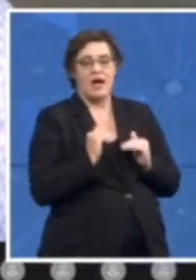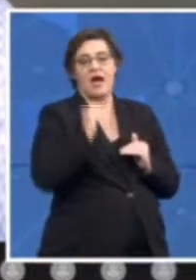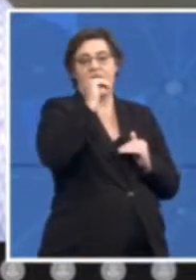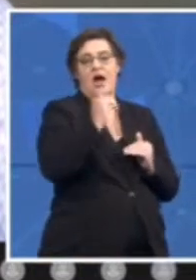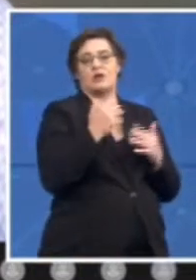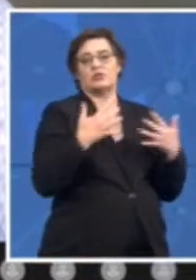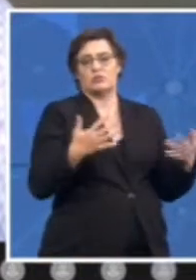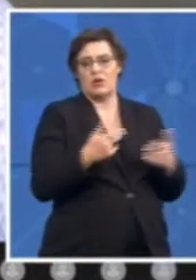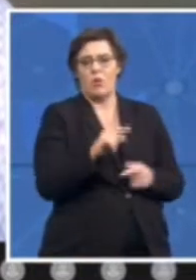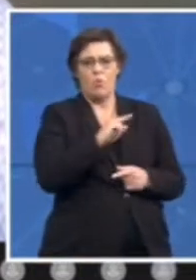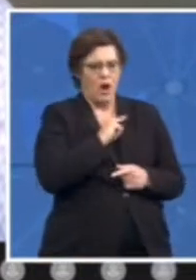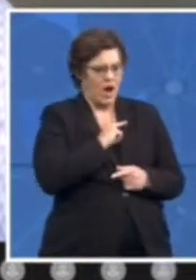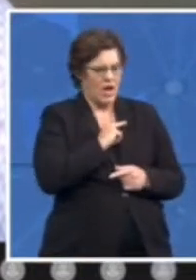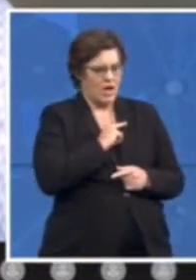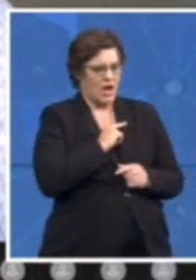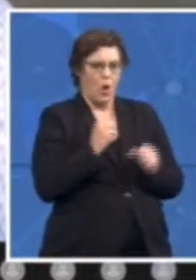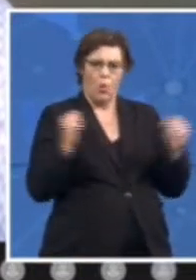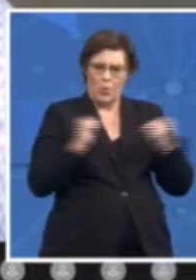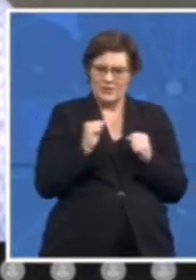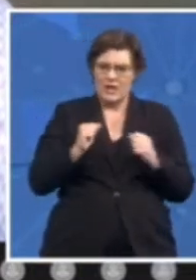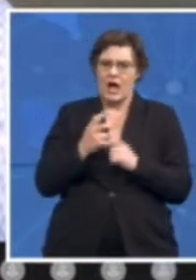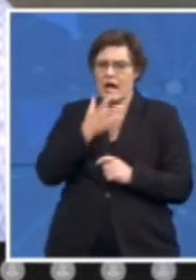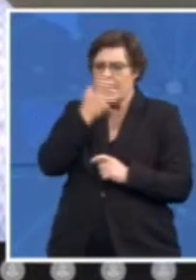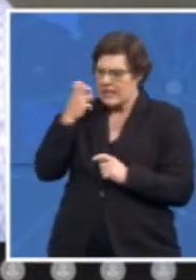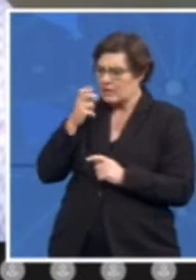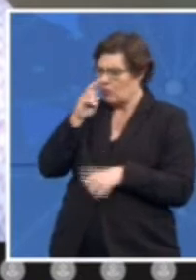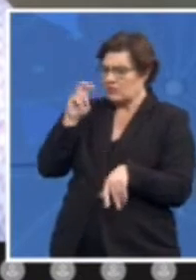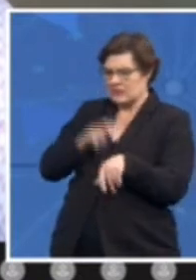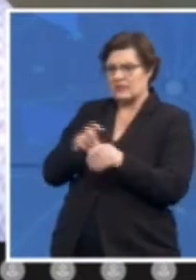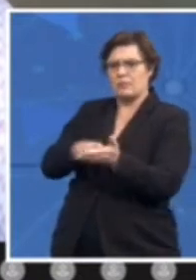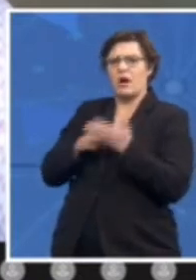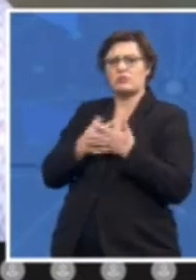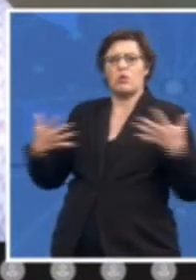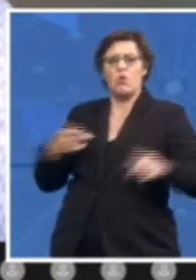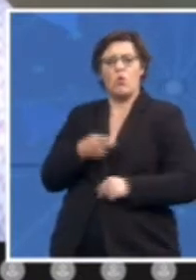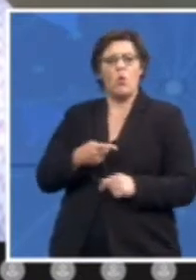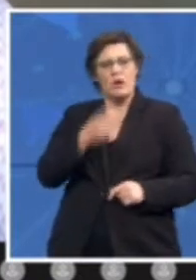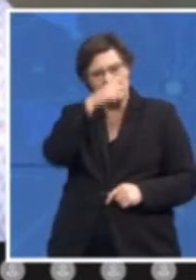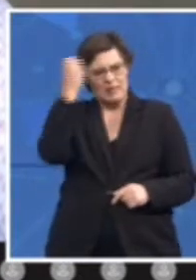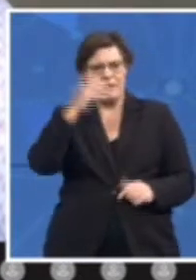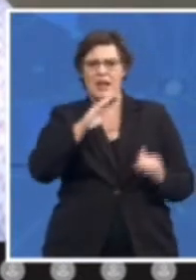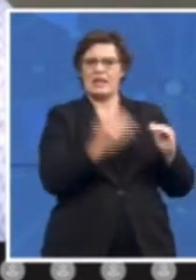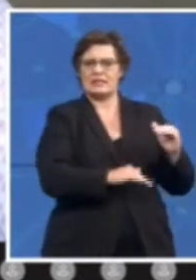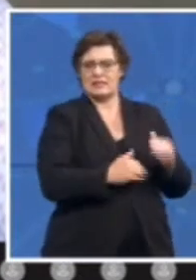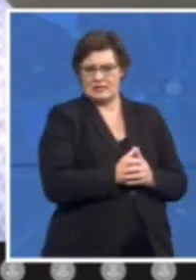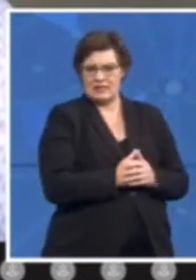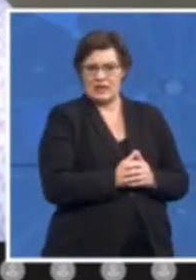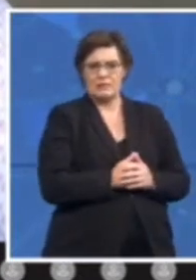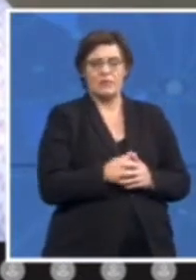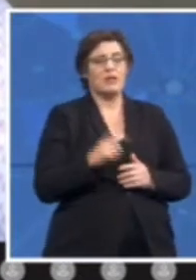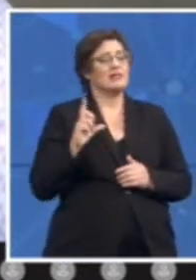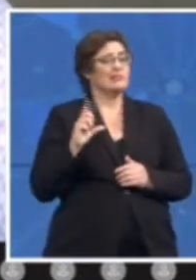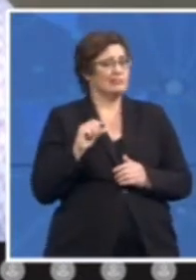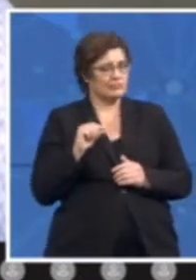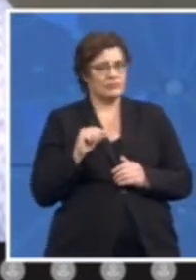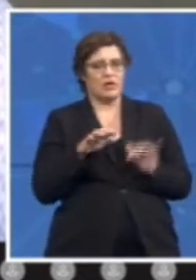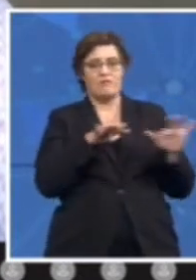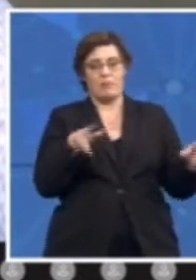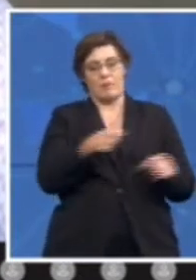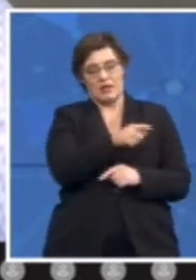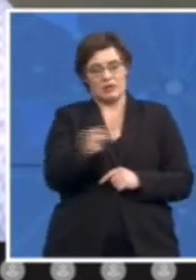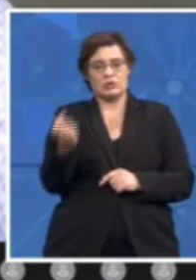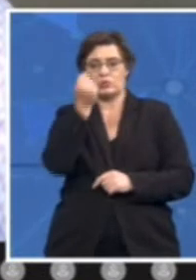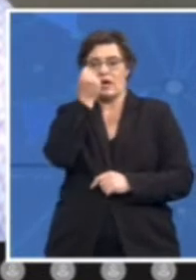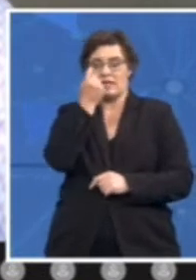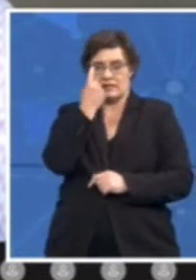winter? There are a couple of reasons for that, and I think it's maybe interesting for the public out there to understand that. The first is